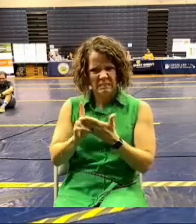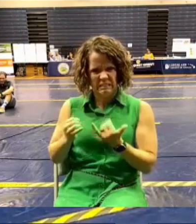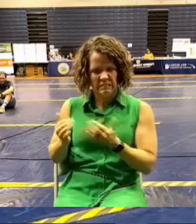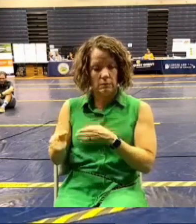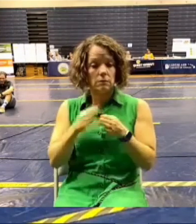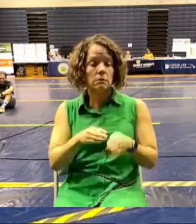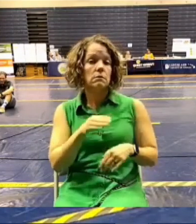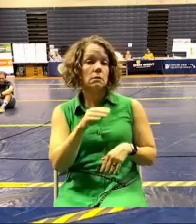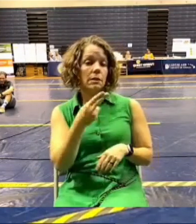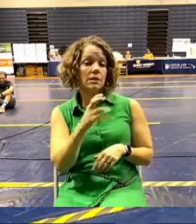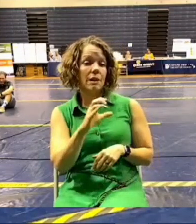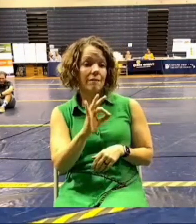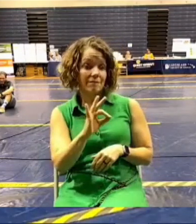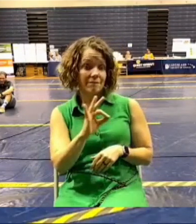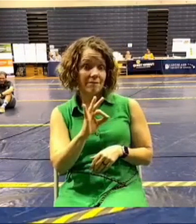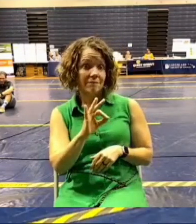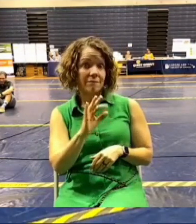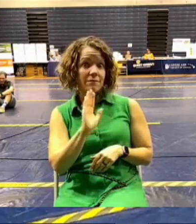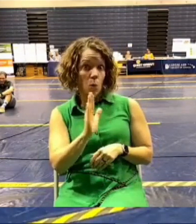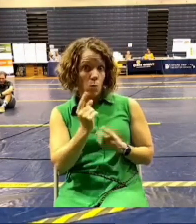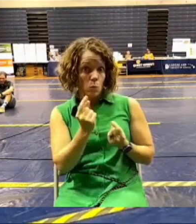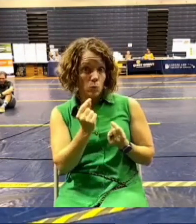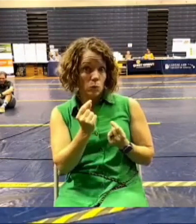49 units.